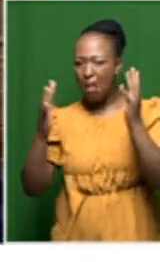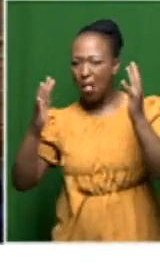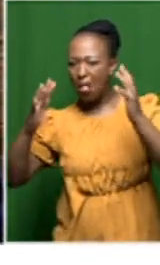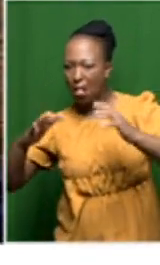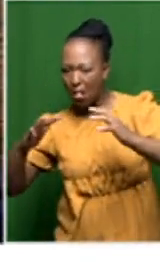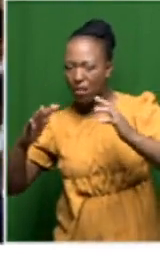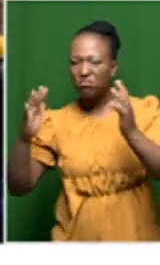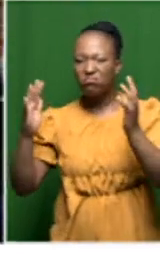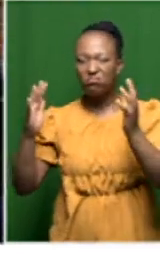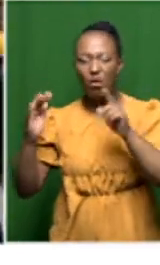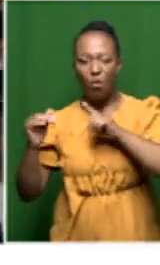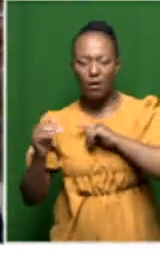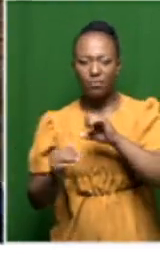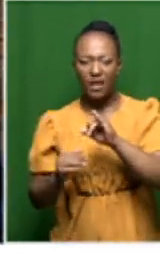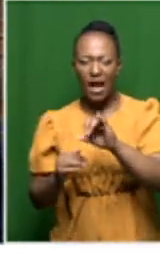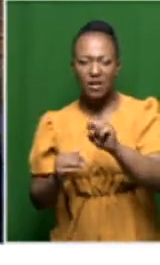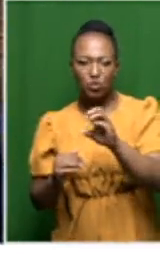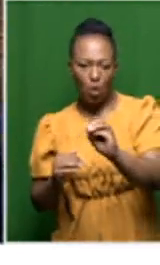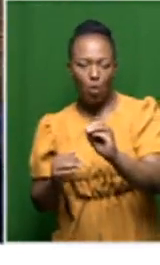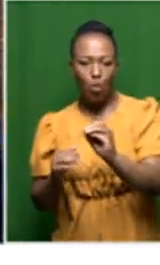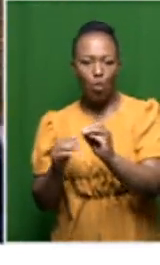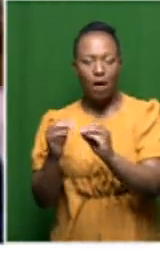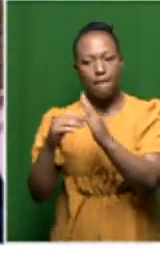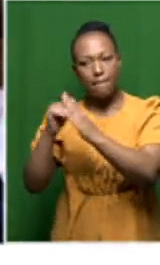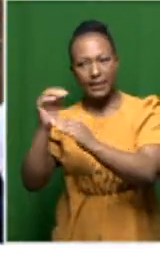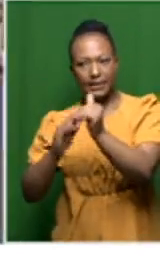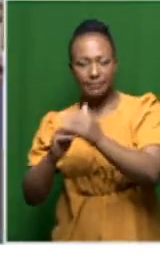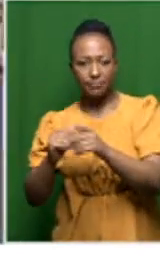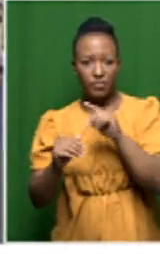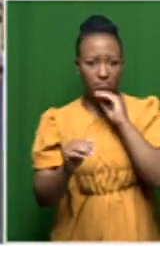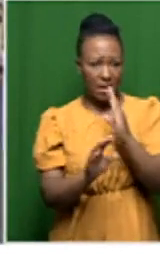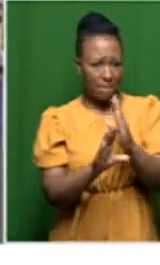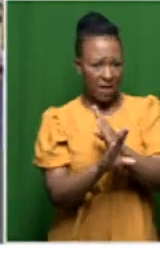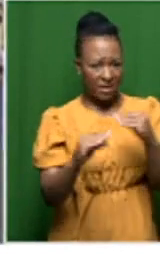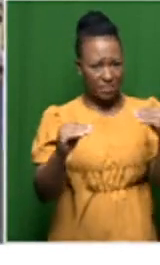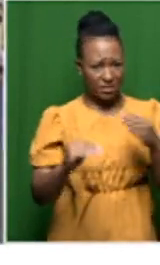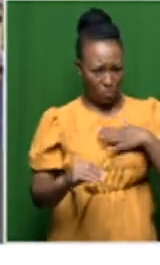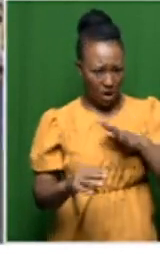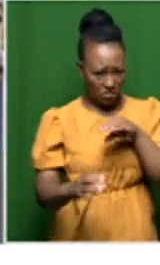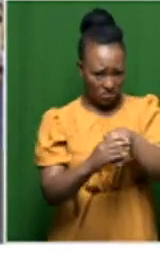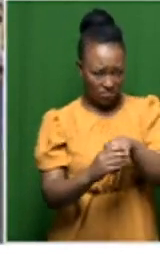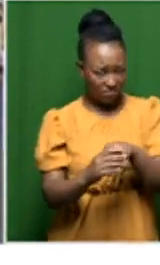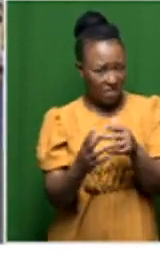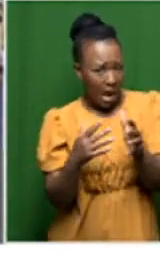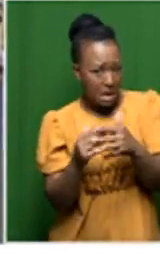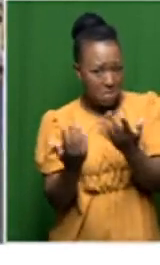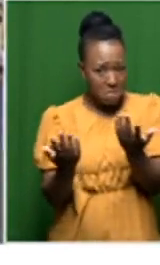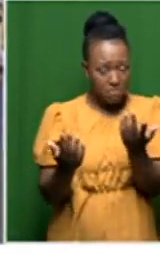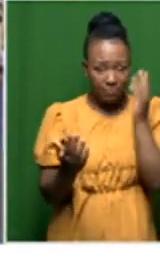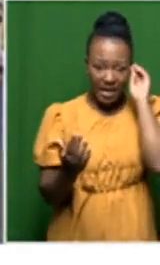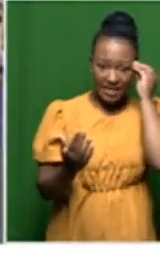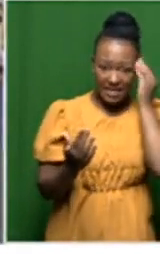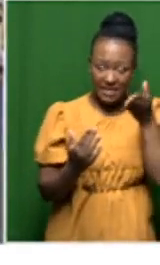such eyesore structures. Are private sector interested in getting into this? I mean, would they have you seen any interest